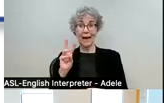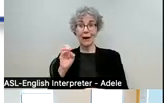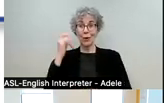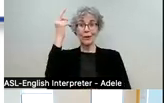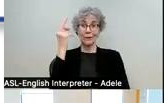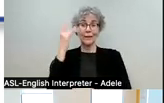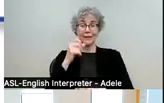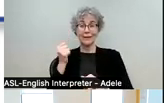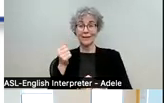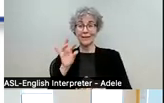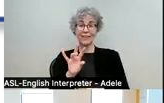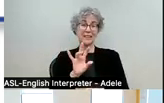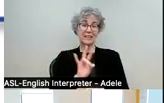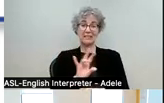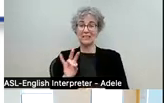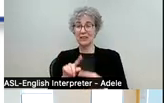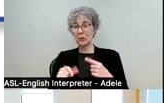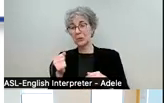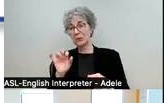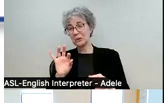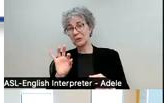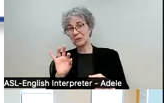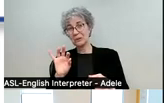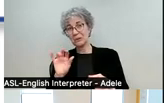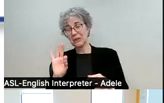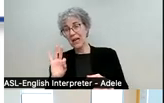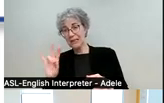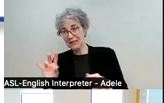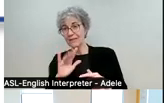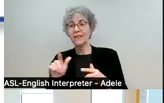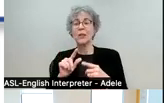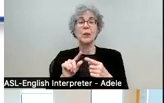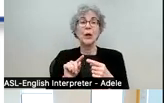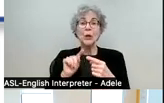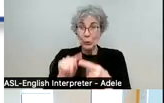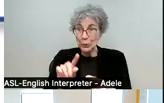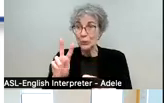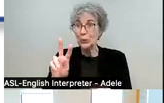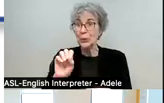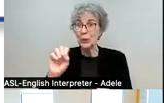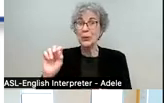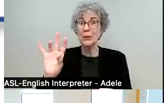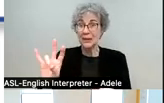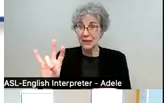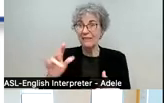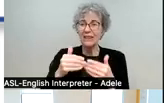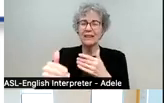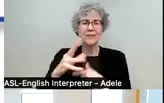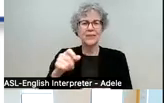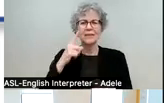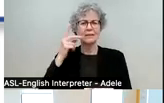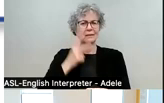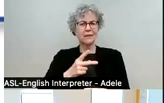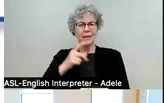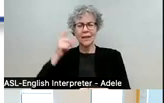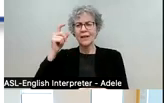1997, up to 2007 and beyond, you can see the number of residential condo buildings that have